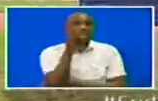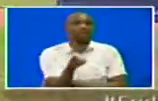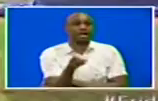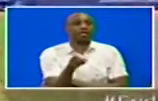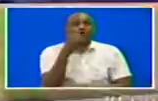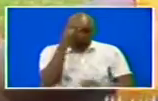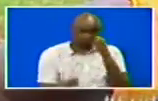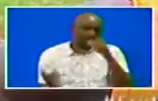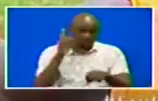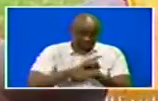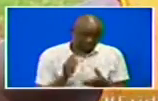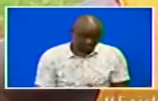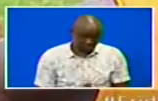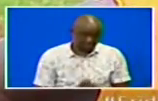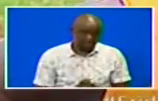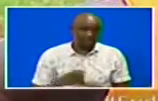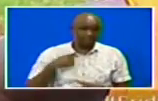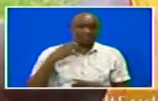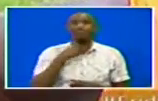the final day.